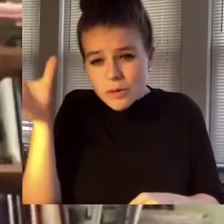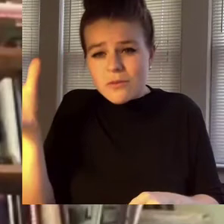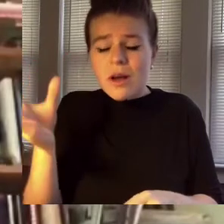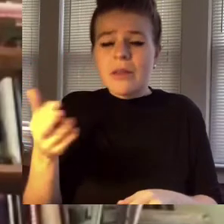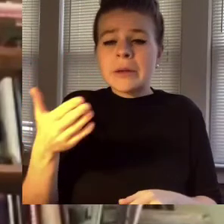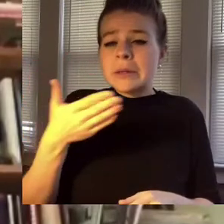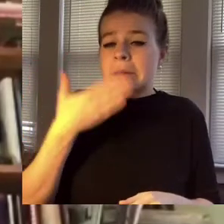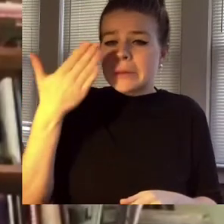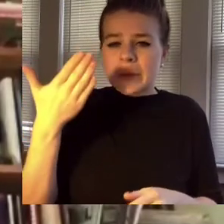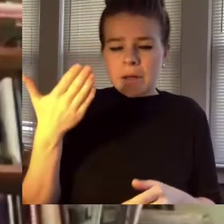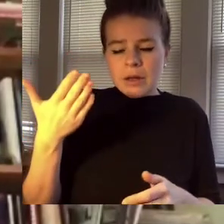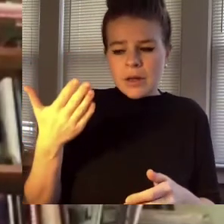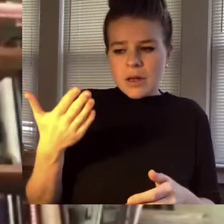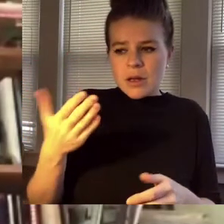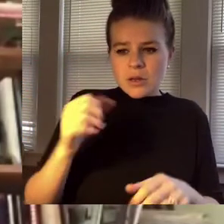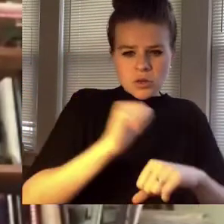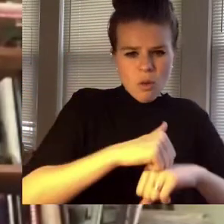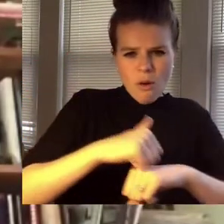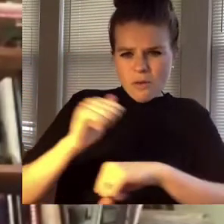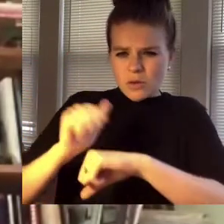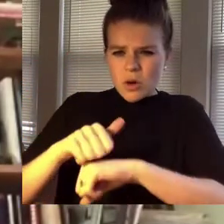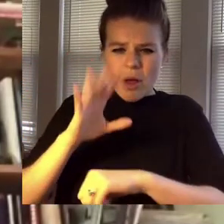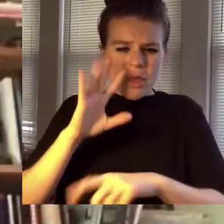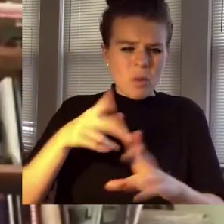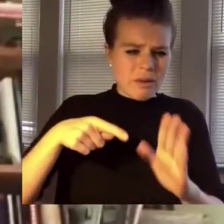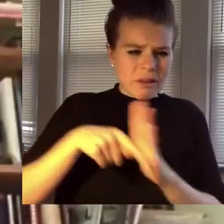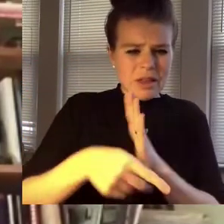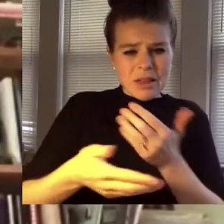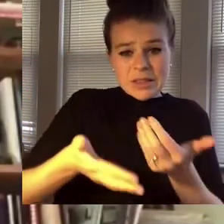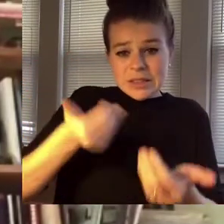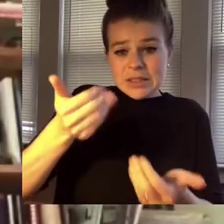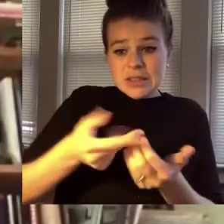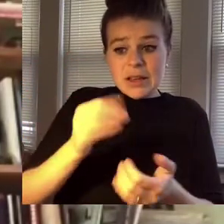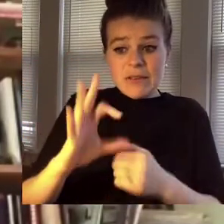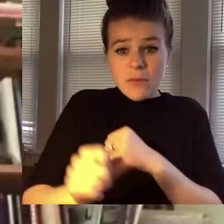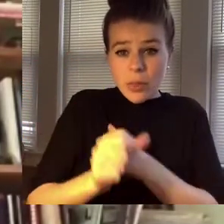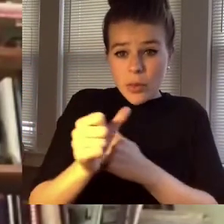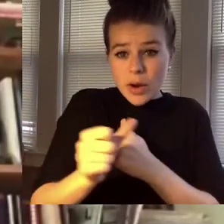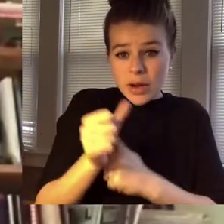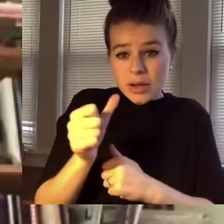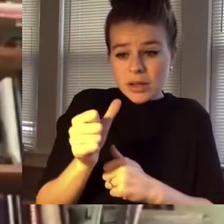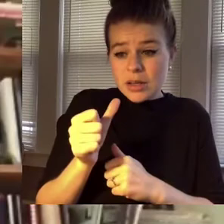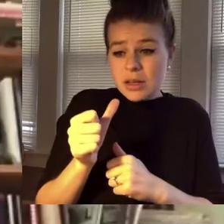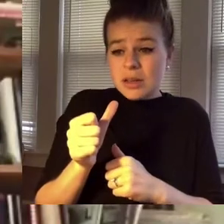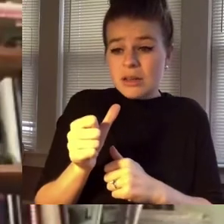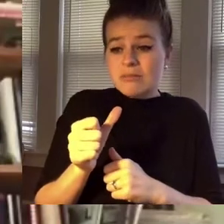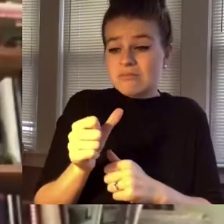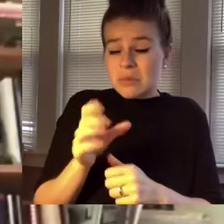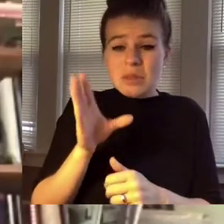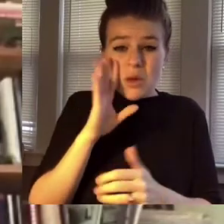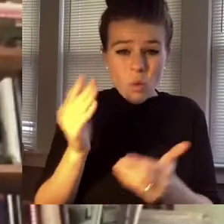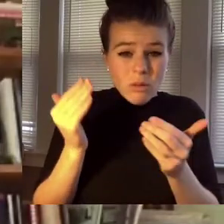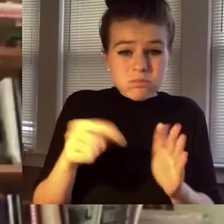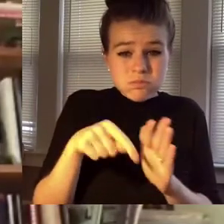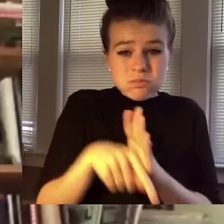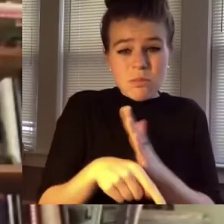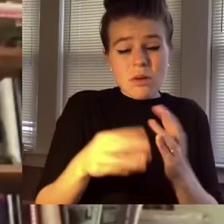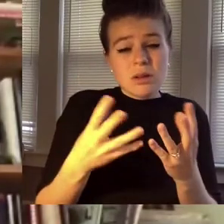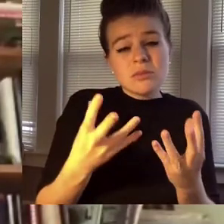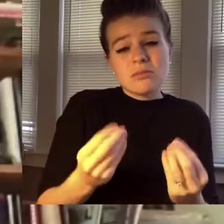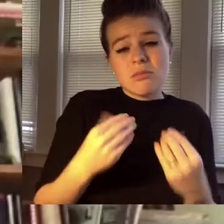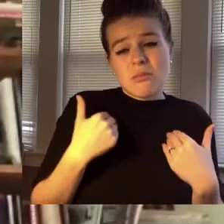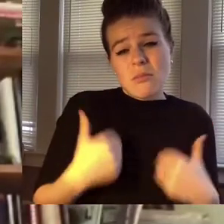as stone. They will kill as easily as threaten even the softer bodies of their women. It is a